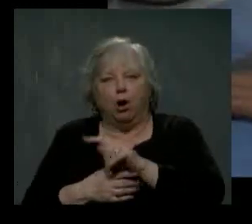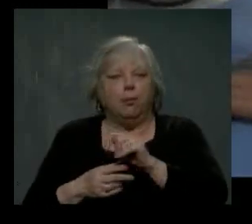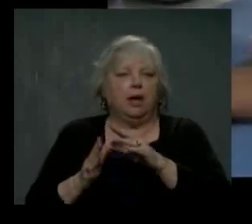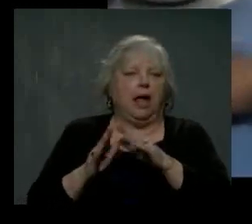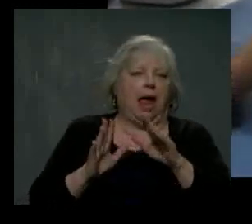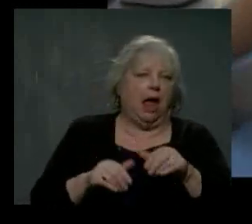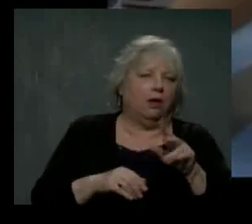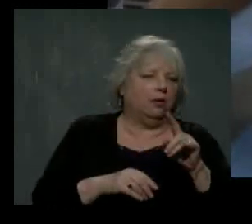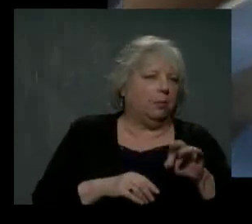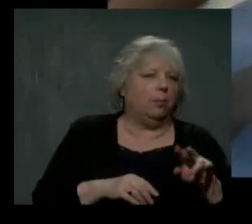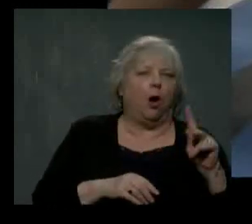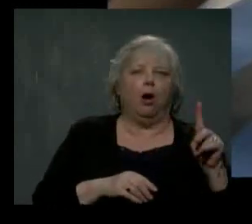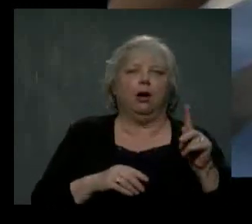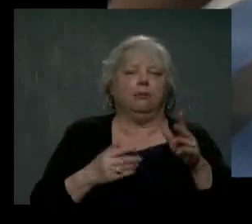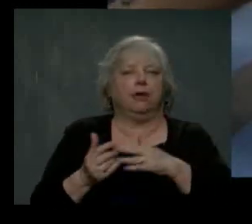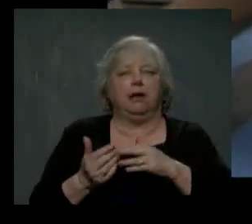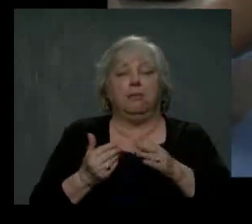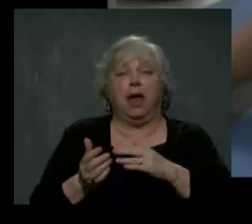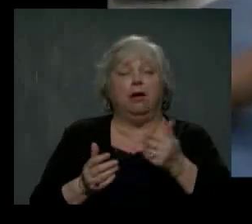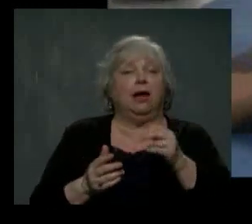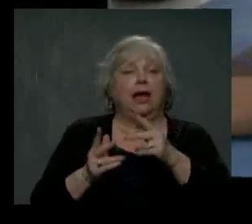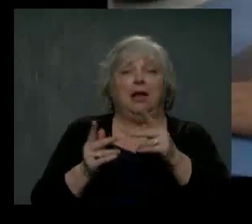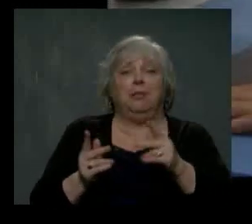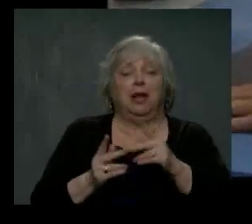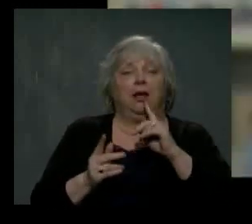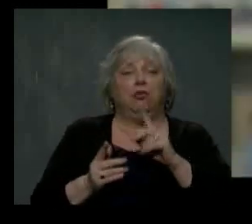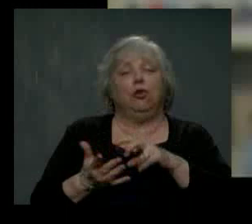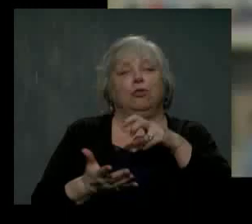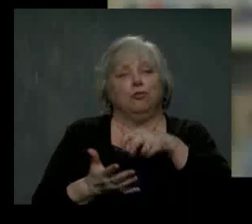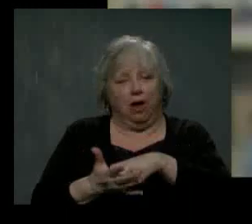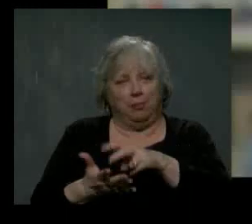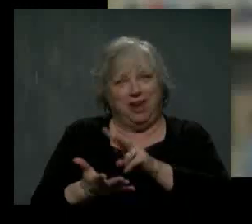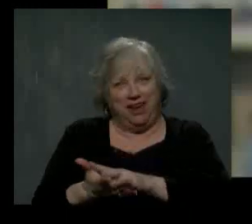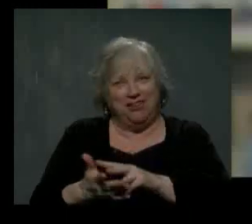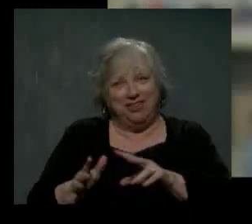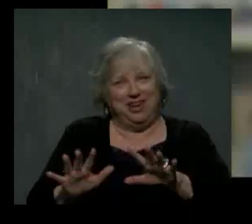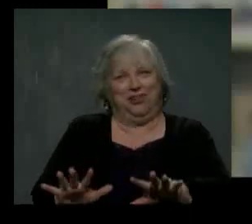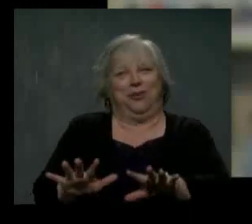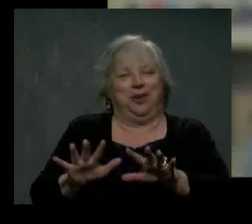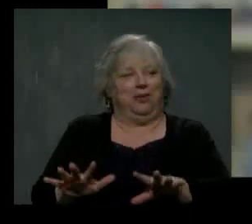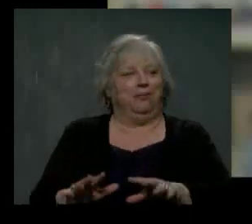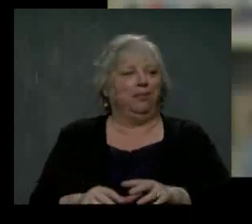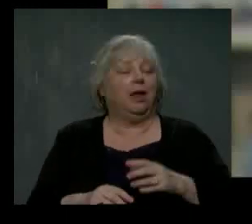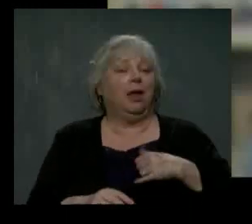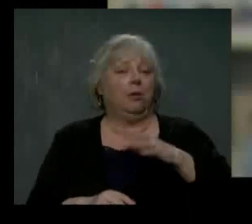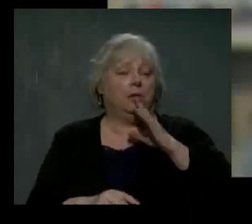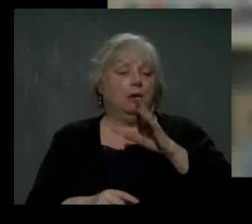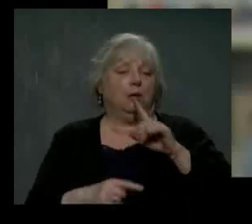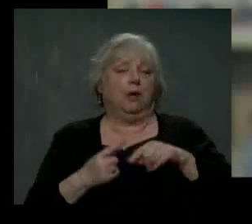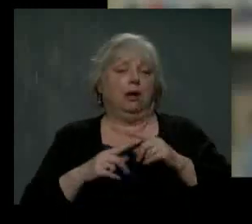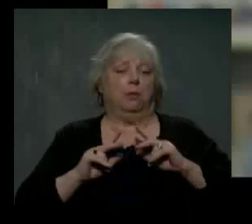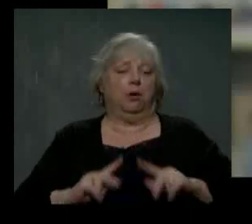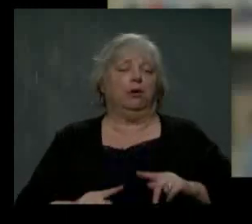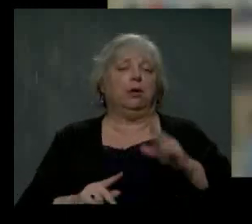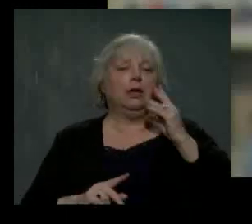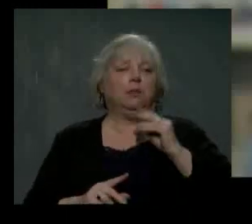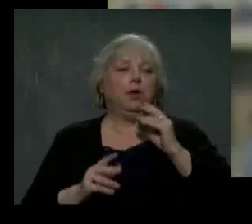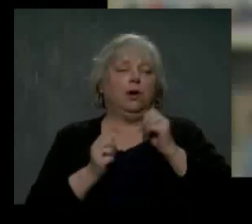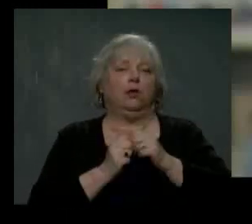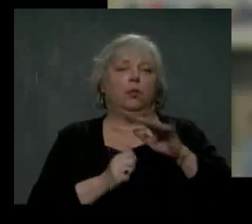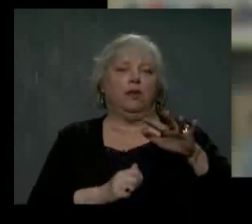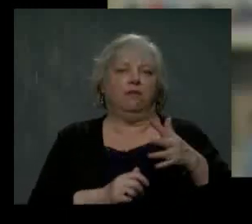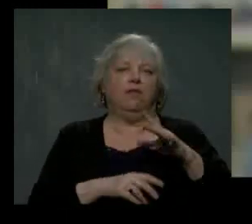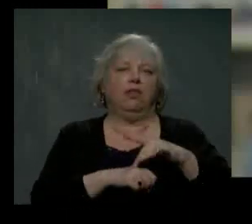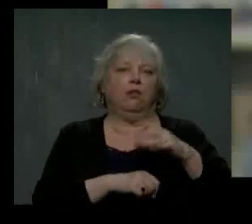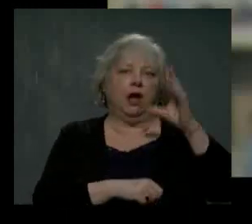in a park, it doesn't matter. Anywhere you can drop down and do it. I would speak of a personal experience with one of the 5th grade